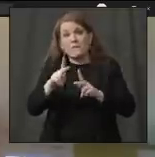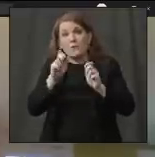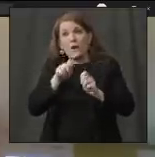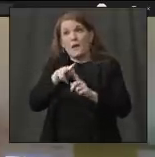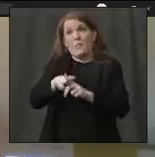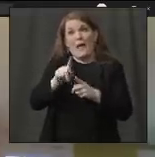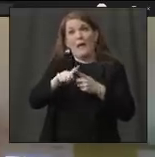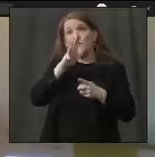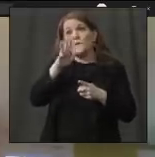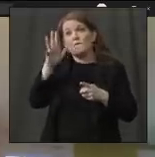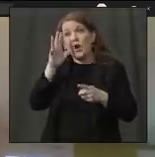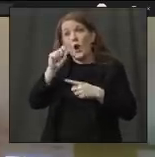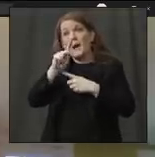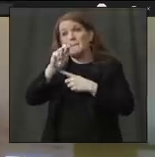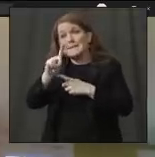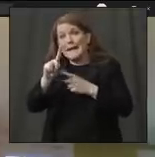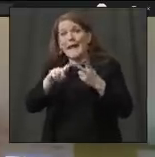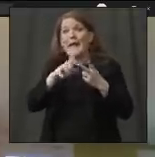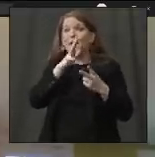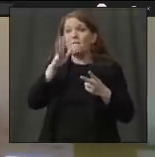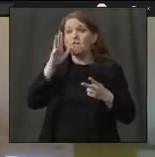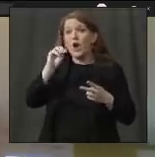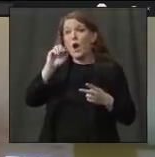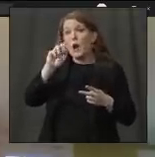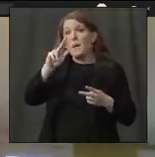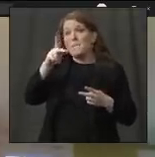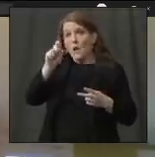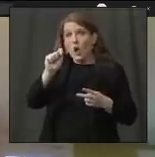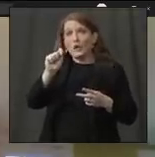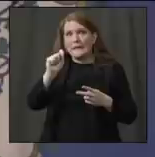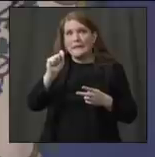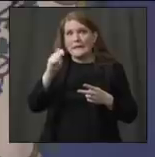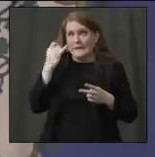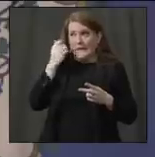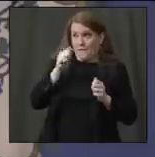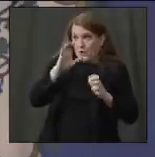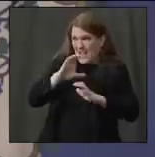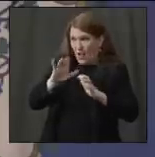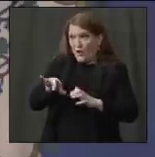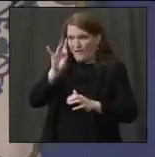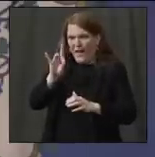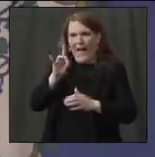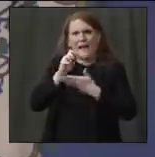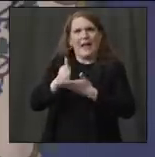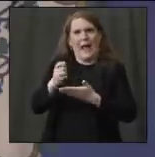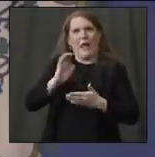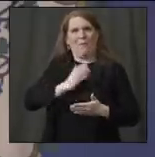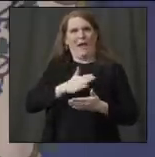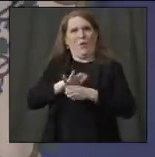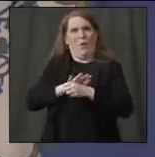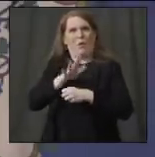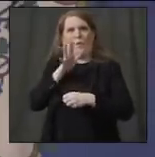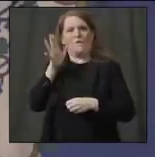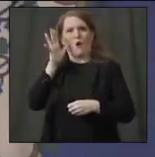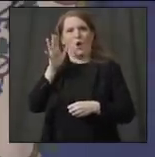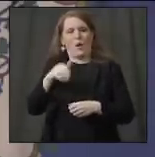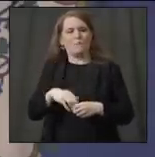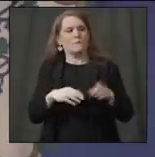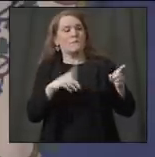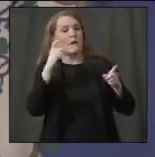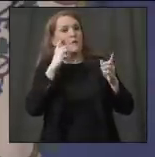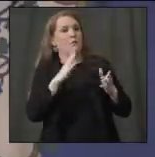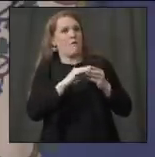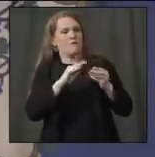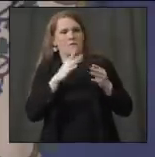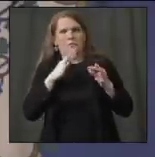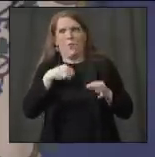market to purchase goods. I love that idea, Brian. I mean, the farmers markets are outdoors, so it's obviously the safest type